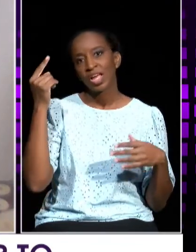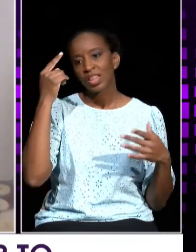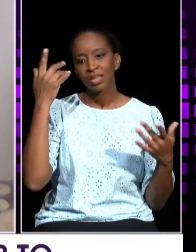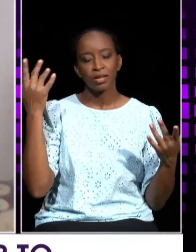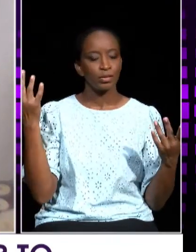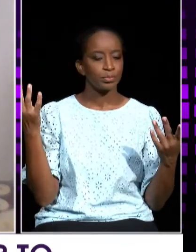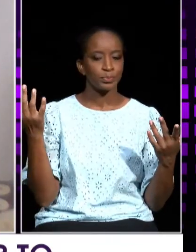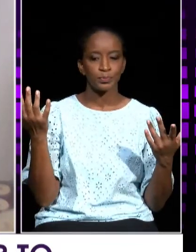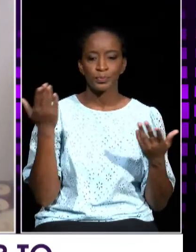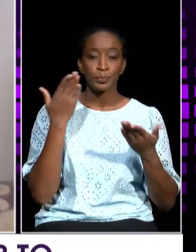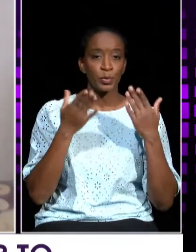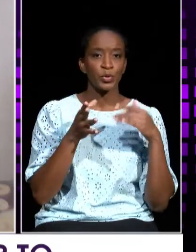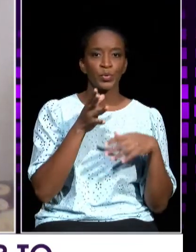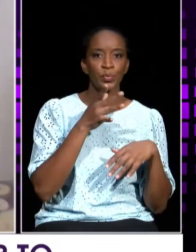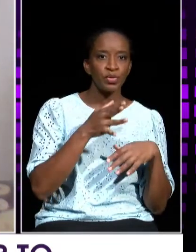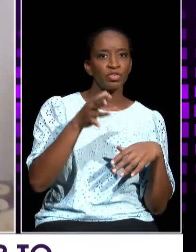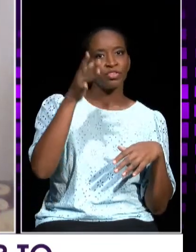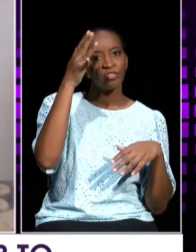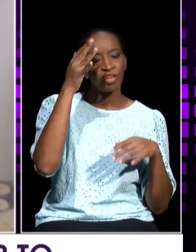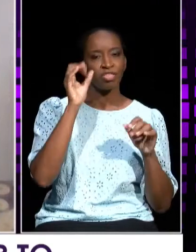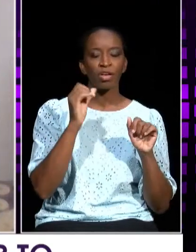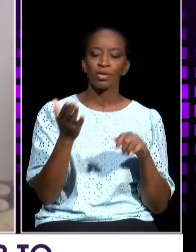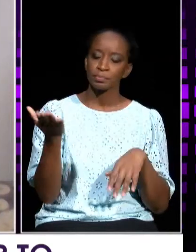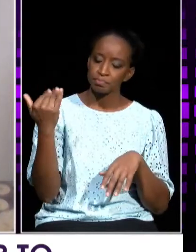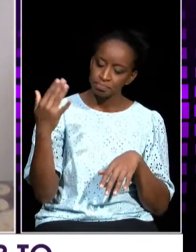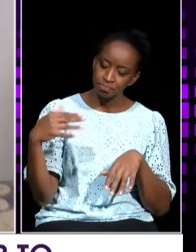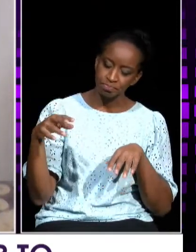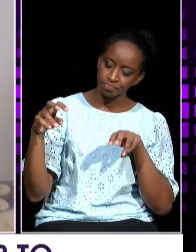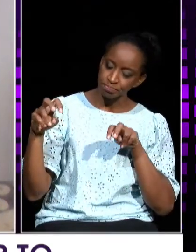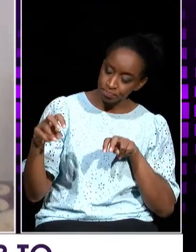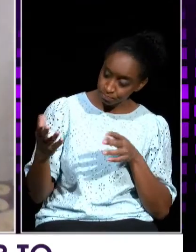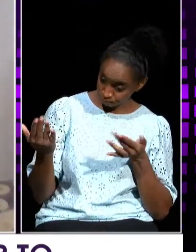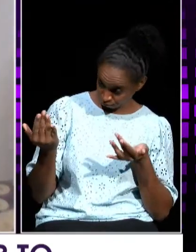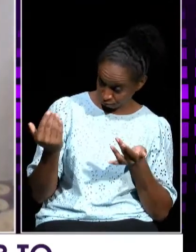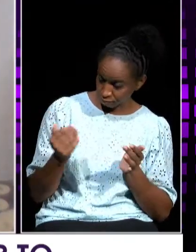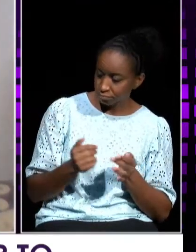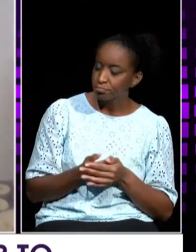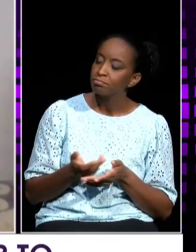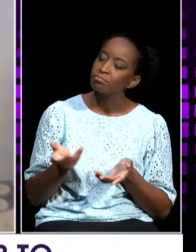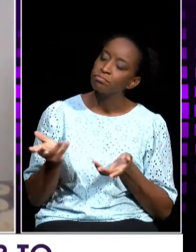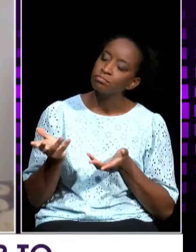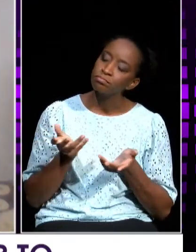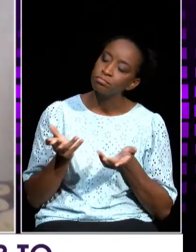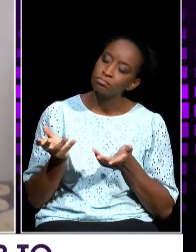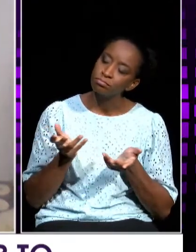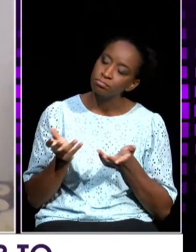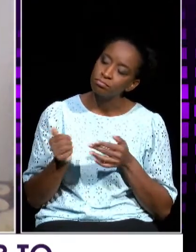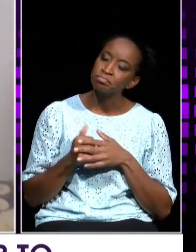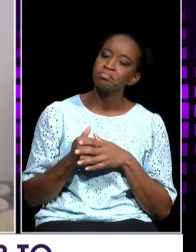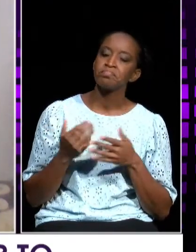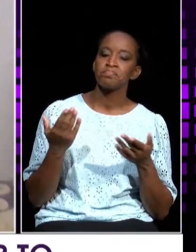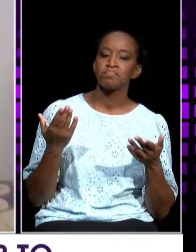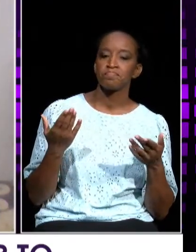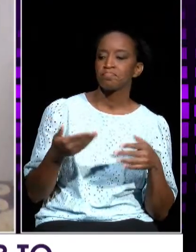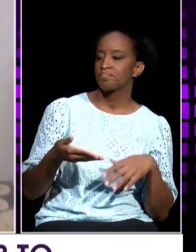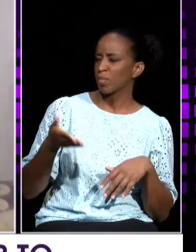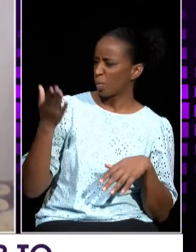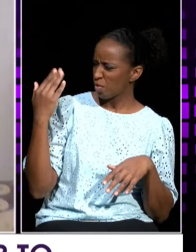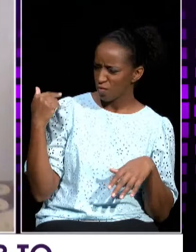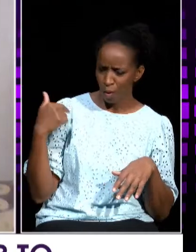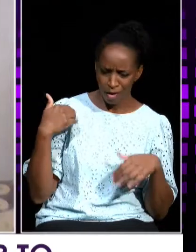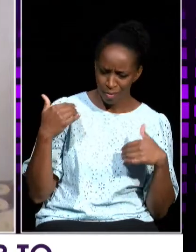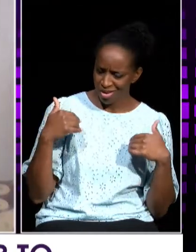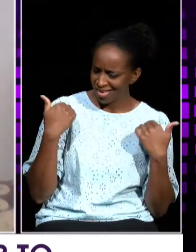child and say, well, Shem or whoever the child is, I did the same thing. I went through the same